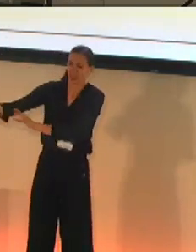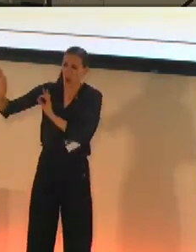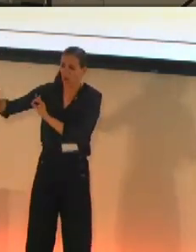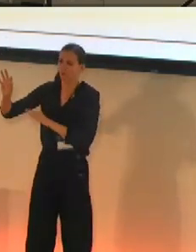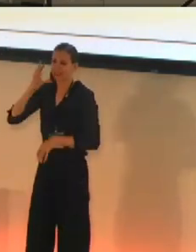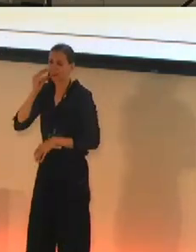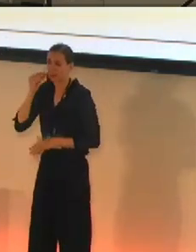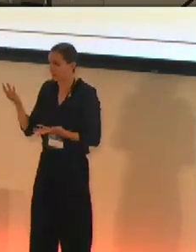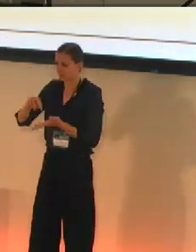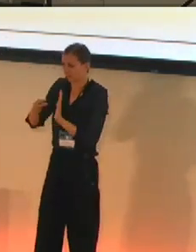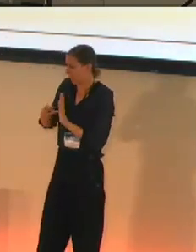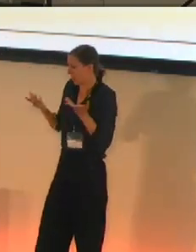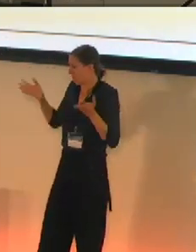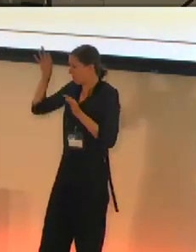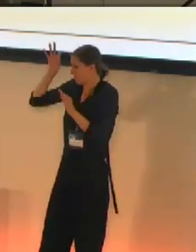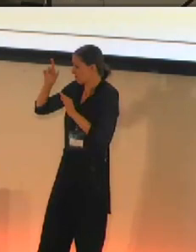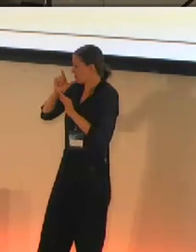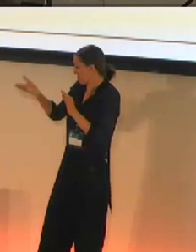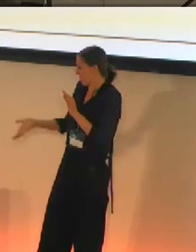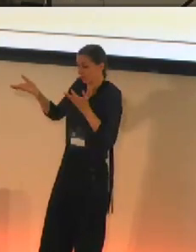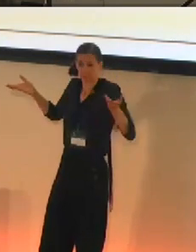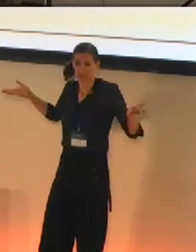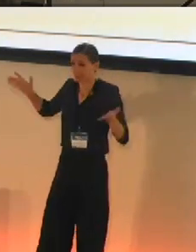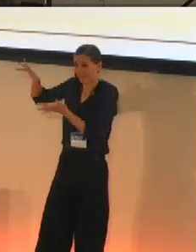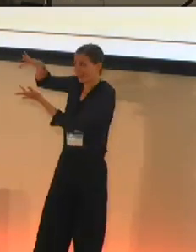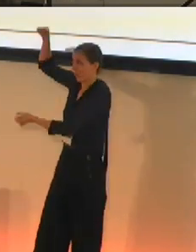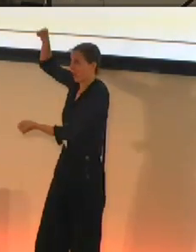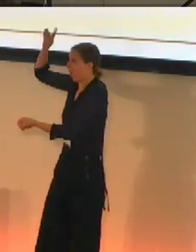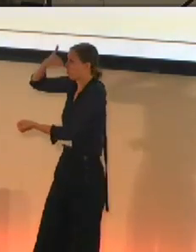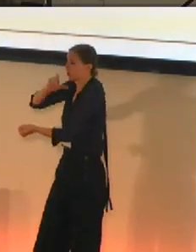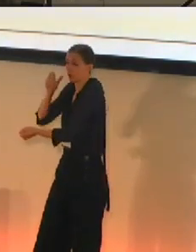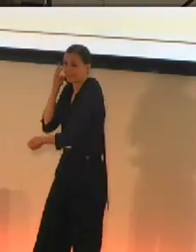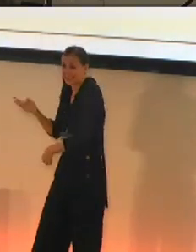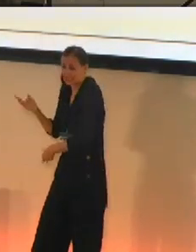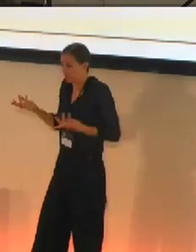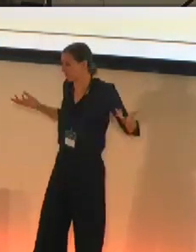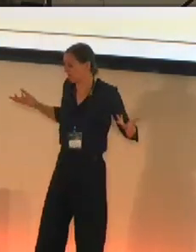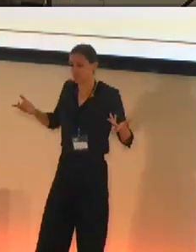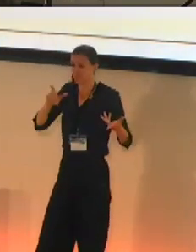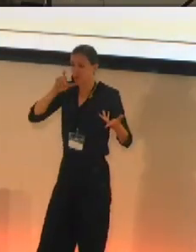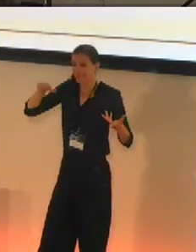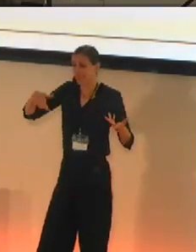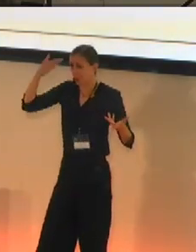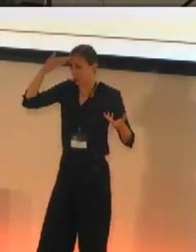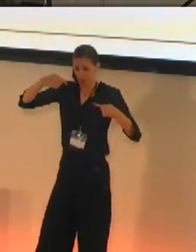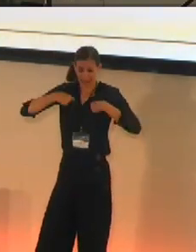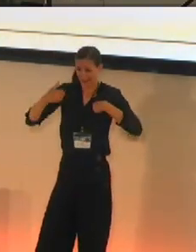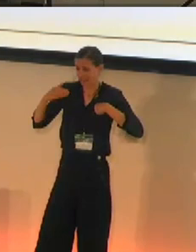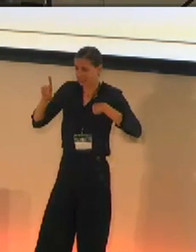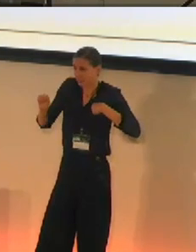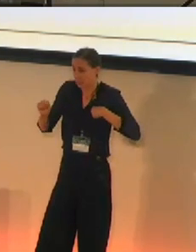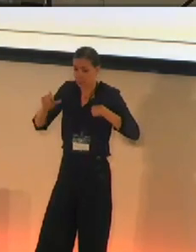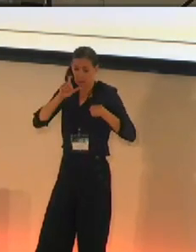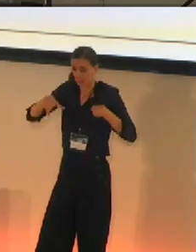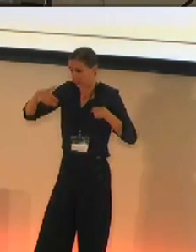there was an accessibility tool with him. No one could tell that he was getting help at all. No one would need to know about his disability unless he